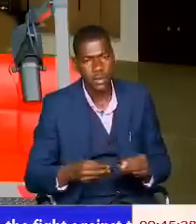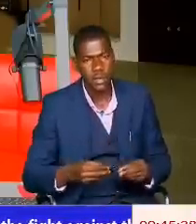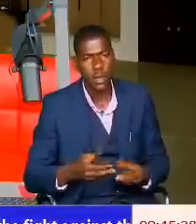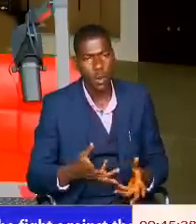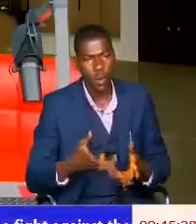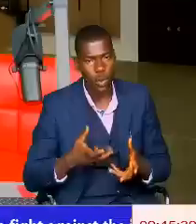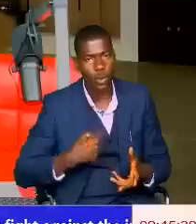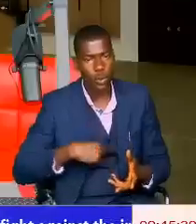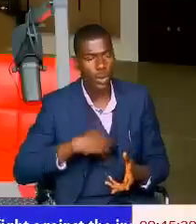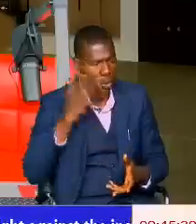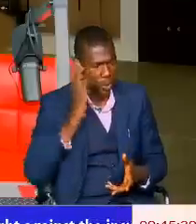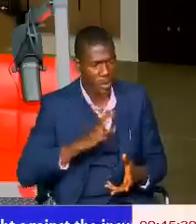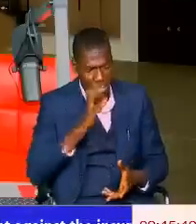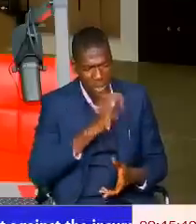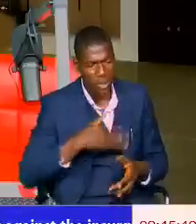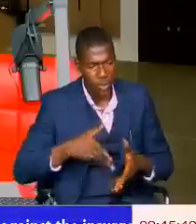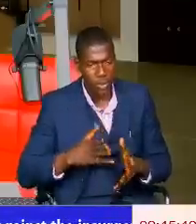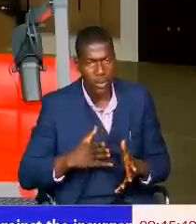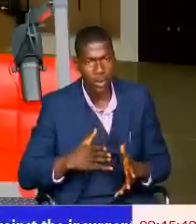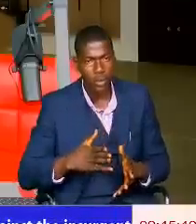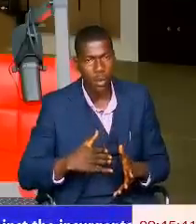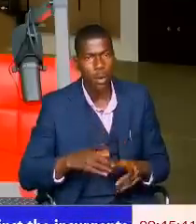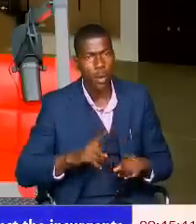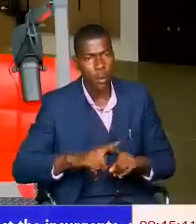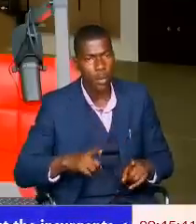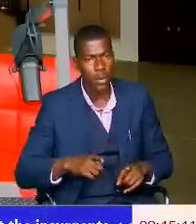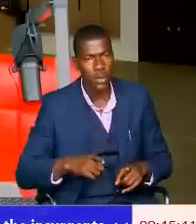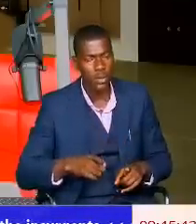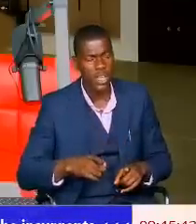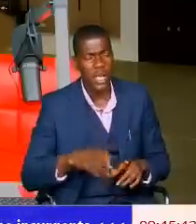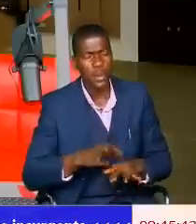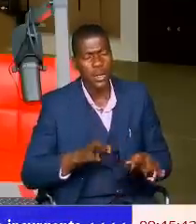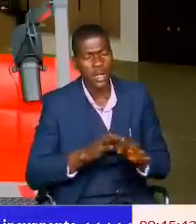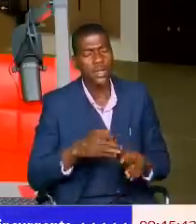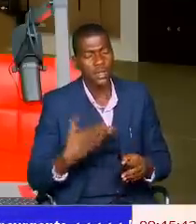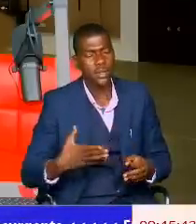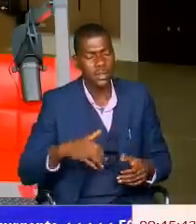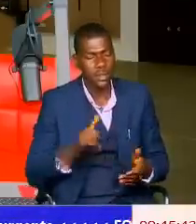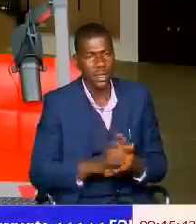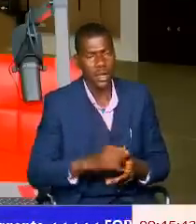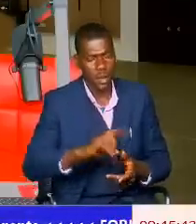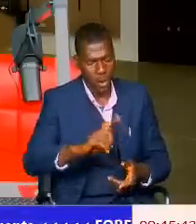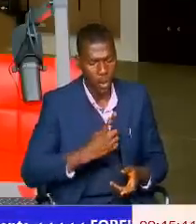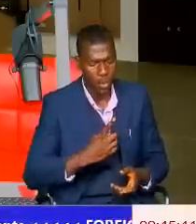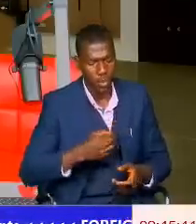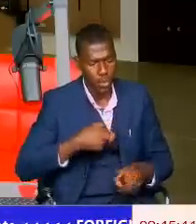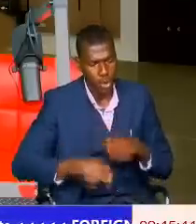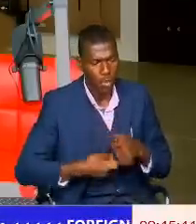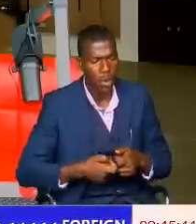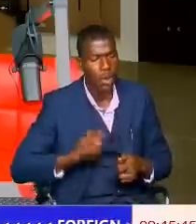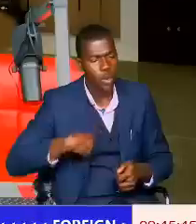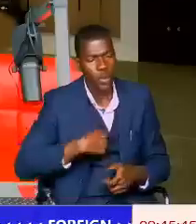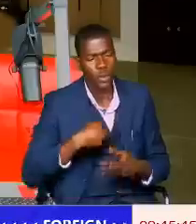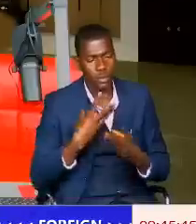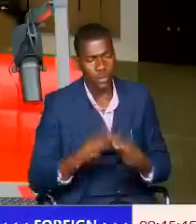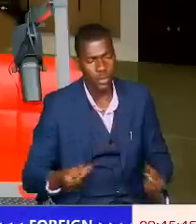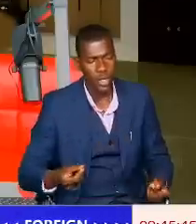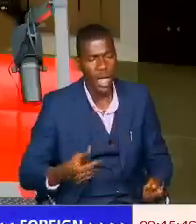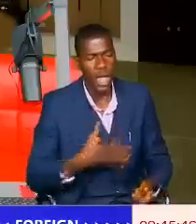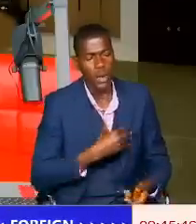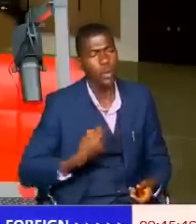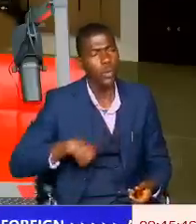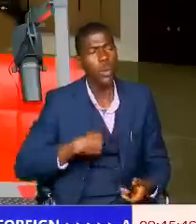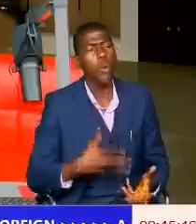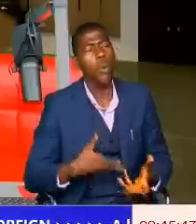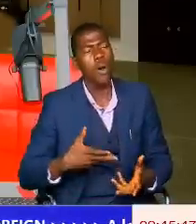way. The most important thing be say, it carry problem, come. Solution come day for ground, and we want to appreciate ABC